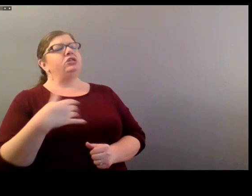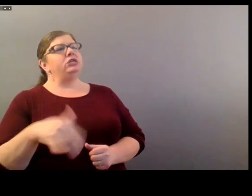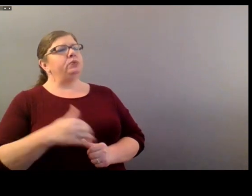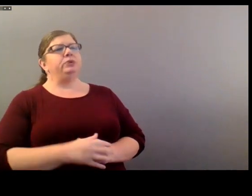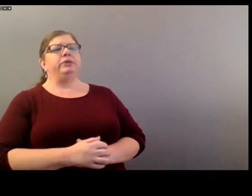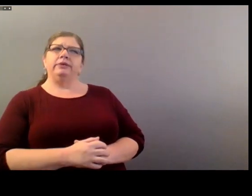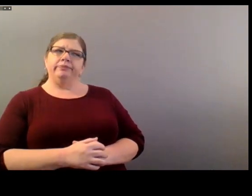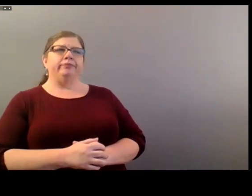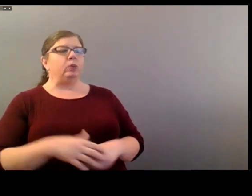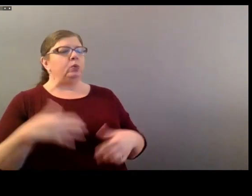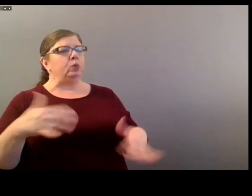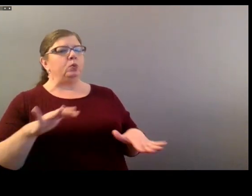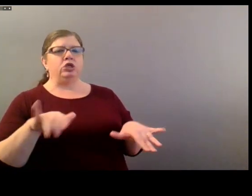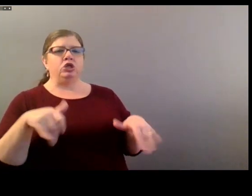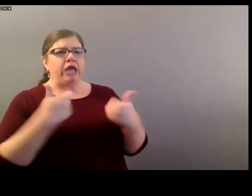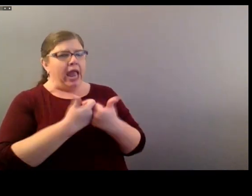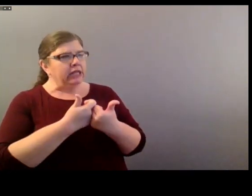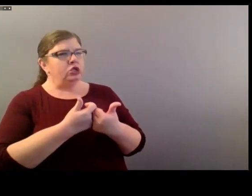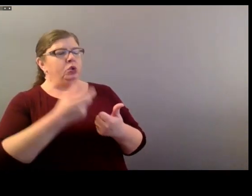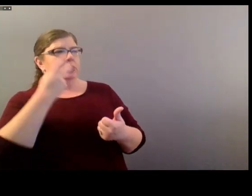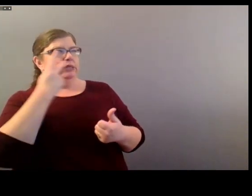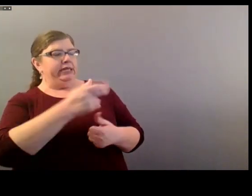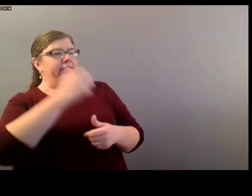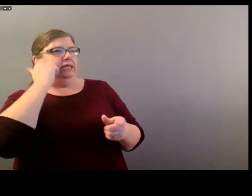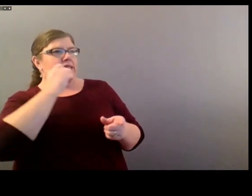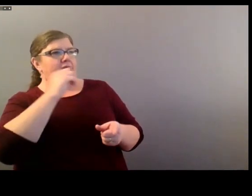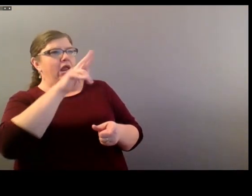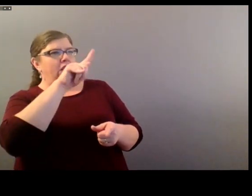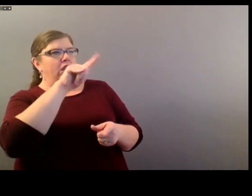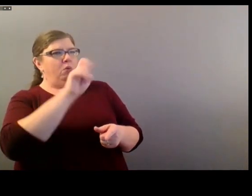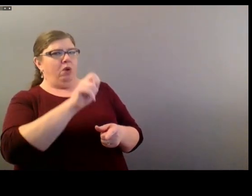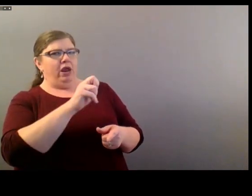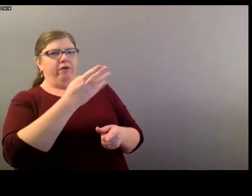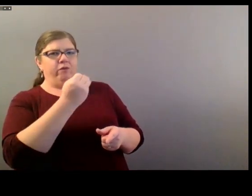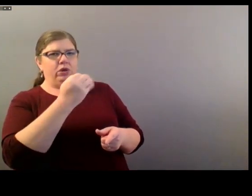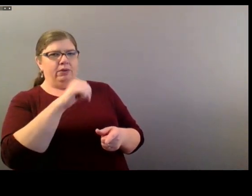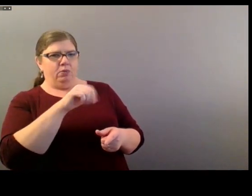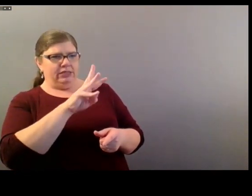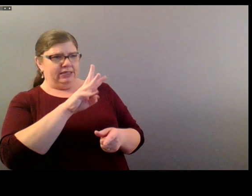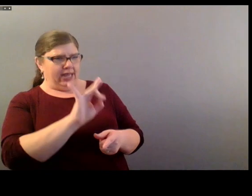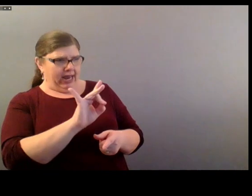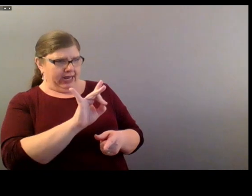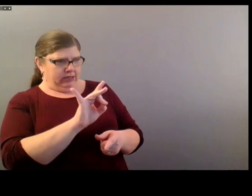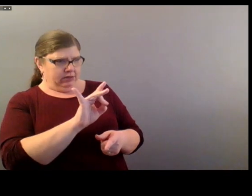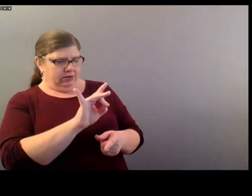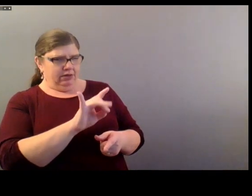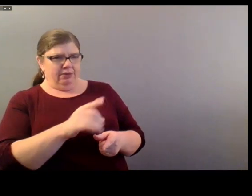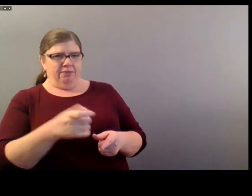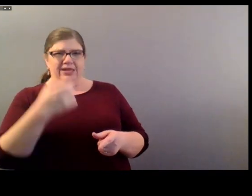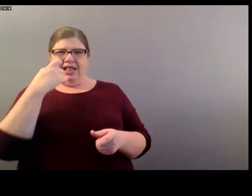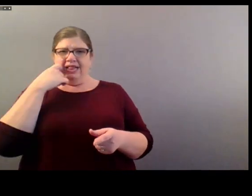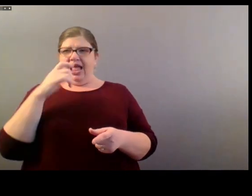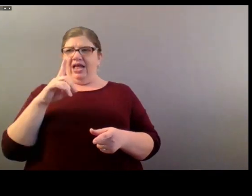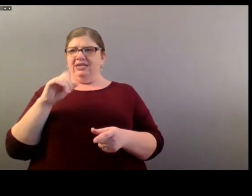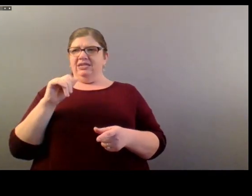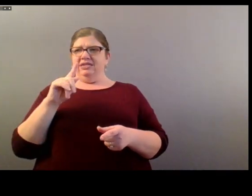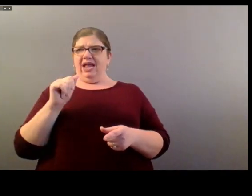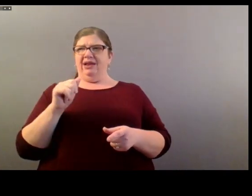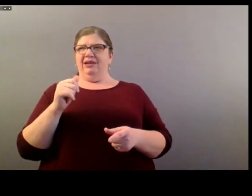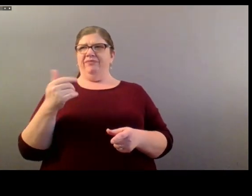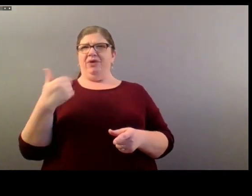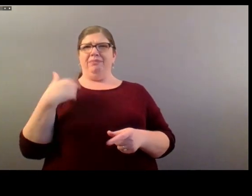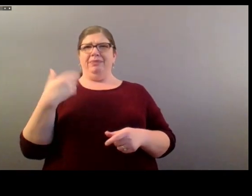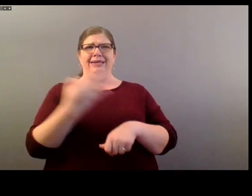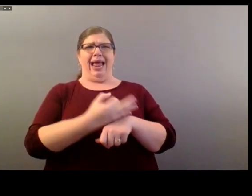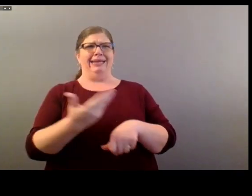just challenging when you see a daily rate of 14.68, and then the last data is from 9 days ago.